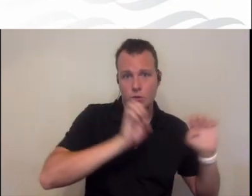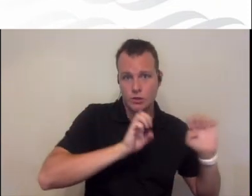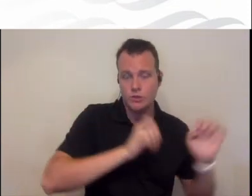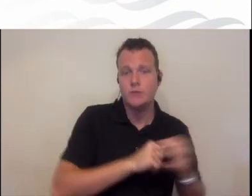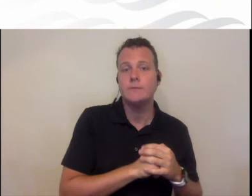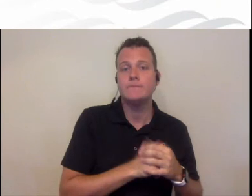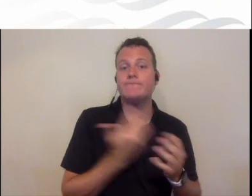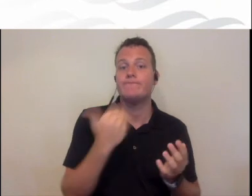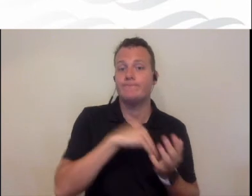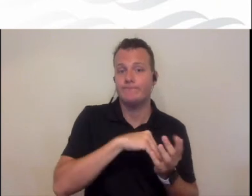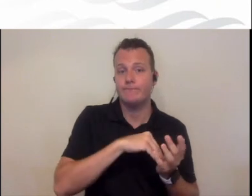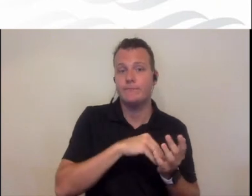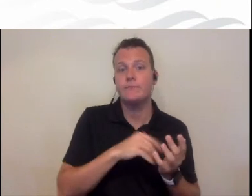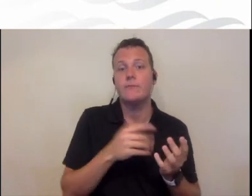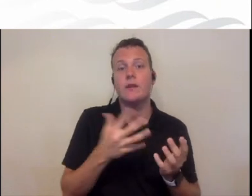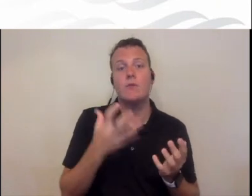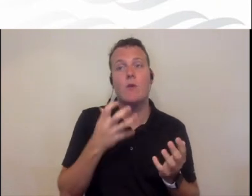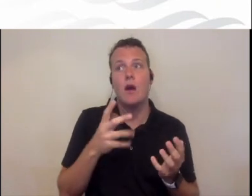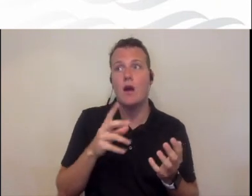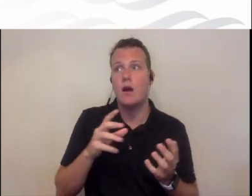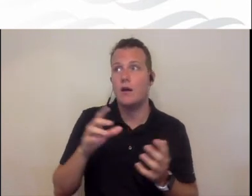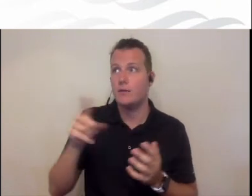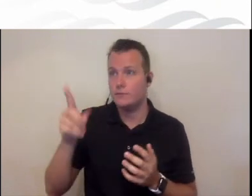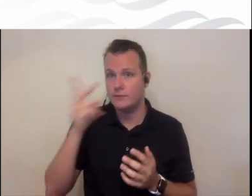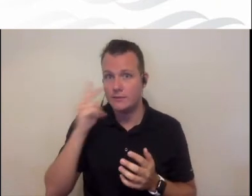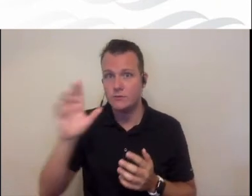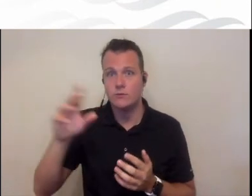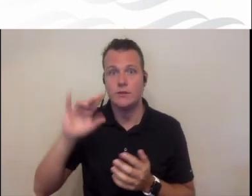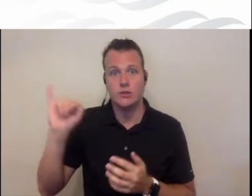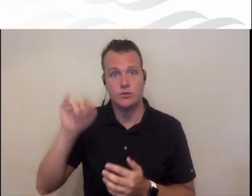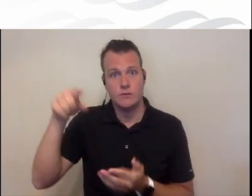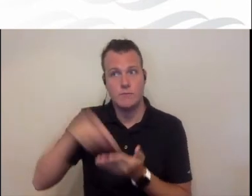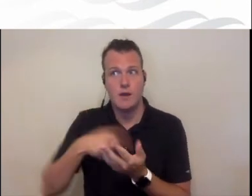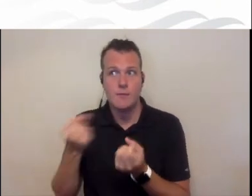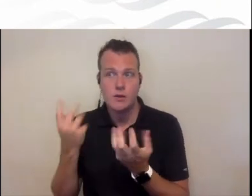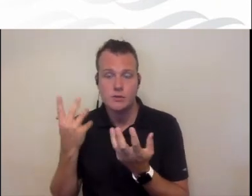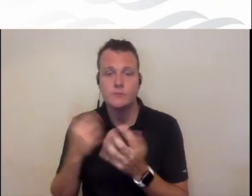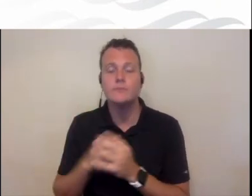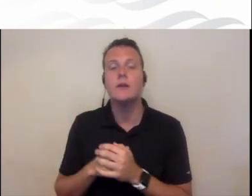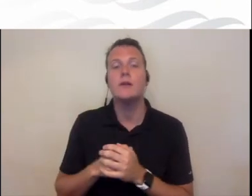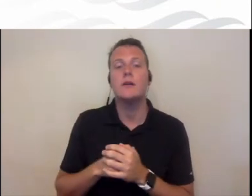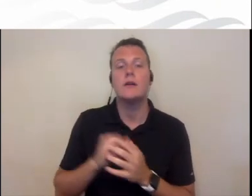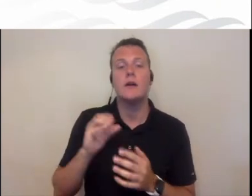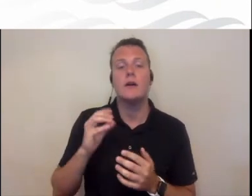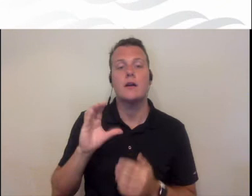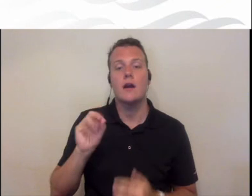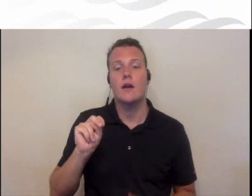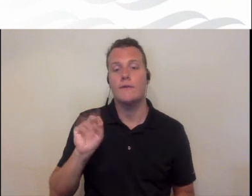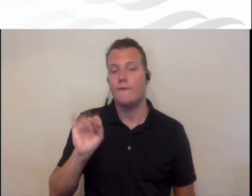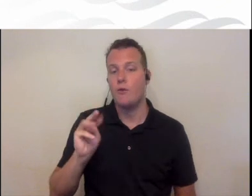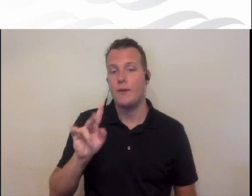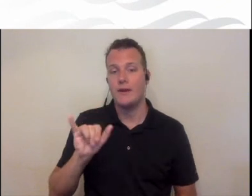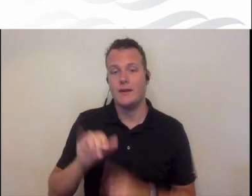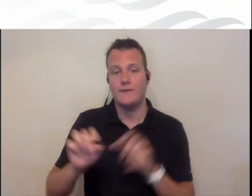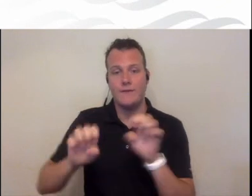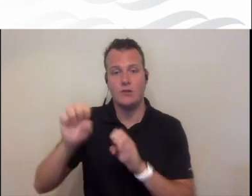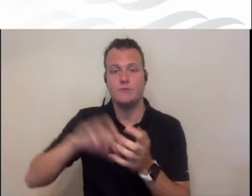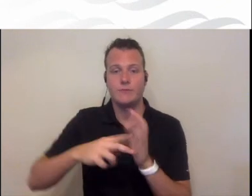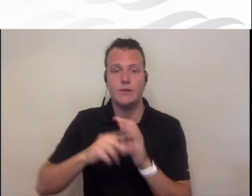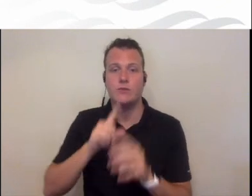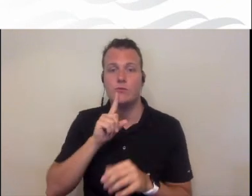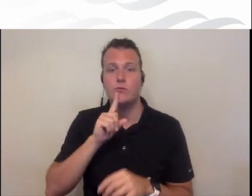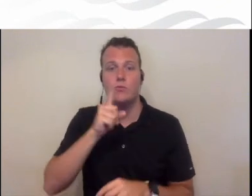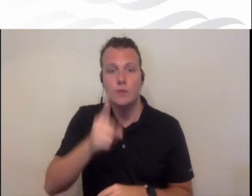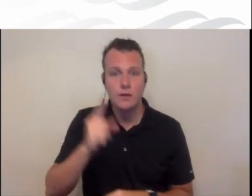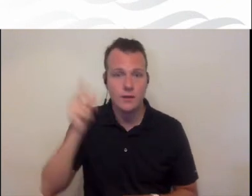aid evaluation. Again, you're going to want to look at what your payer pays. Conformity evaluation would be really or some